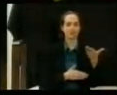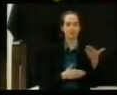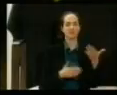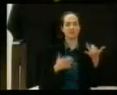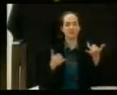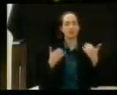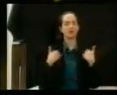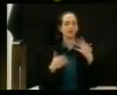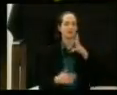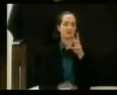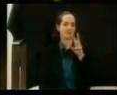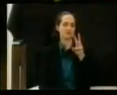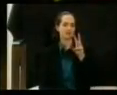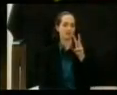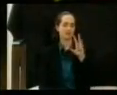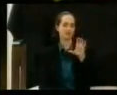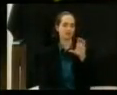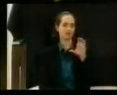655 students.